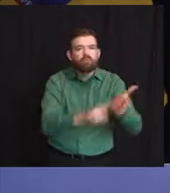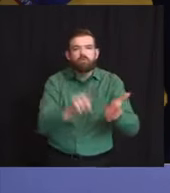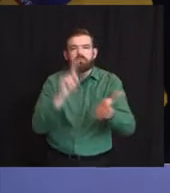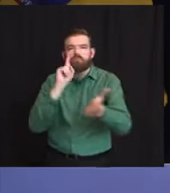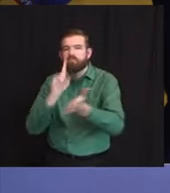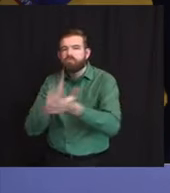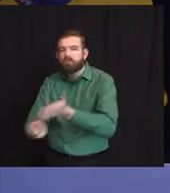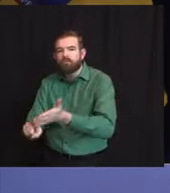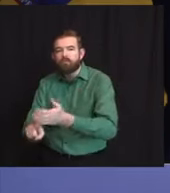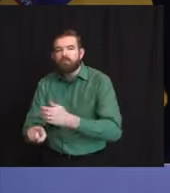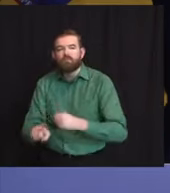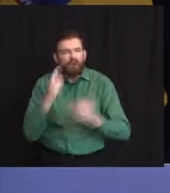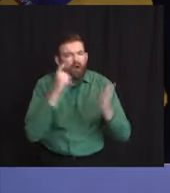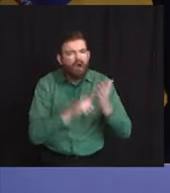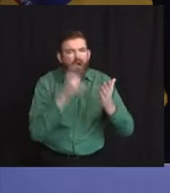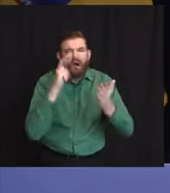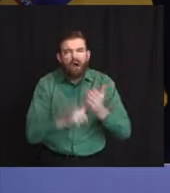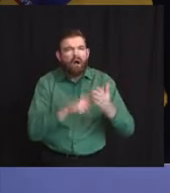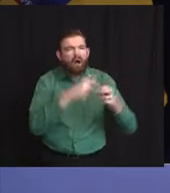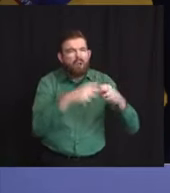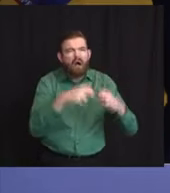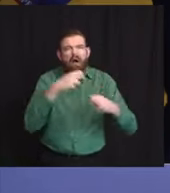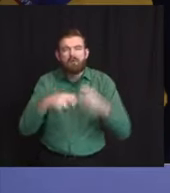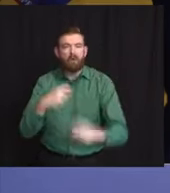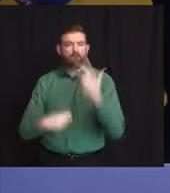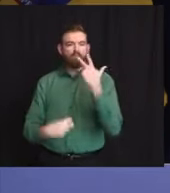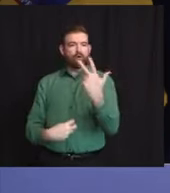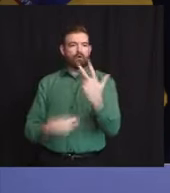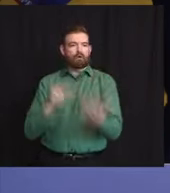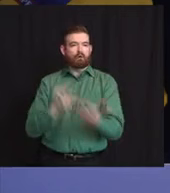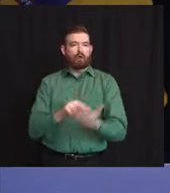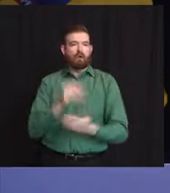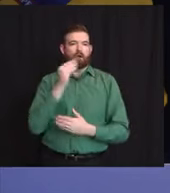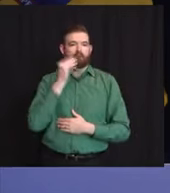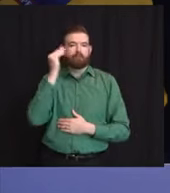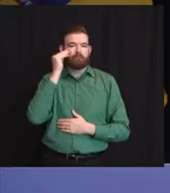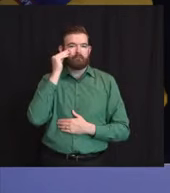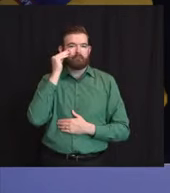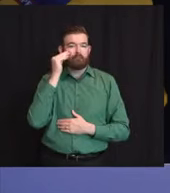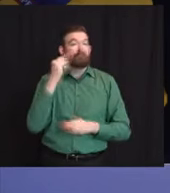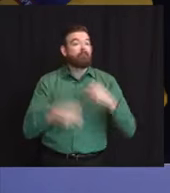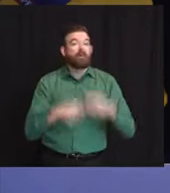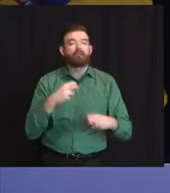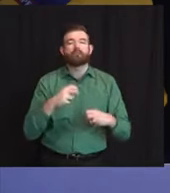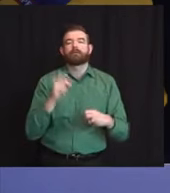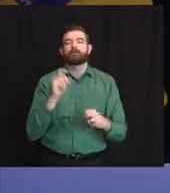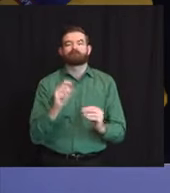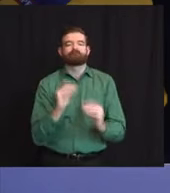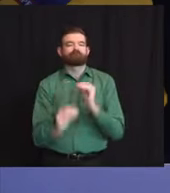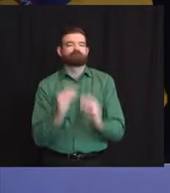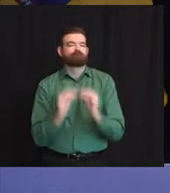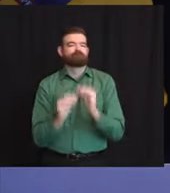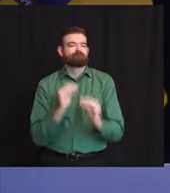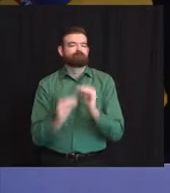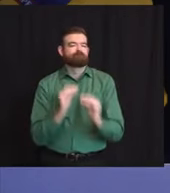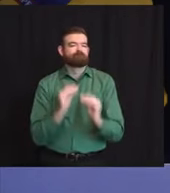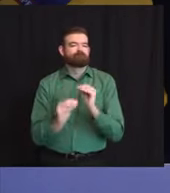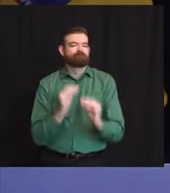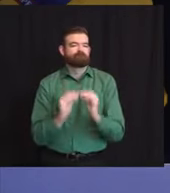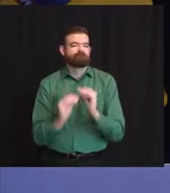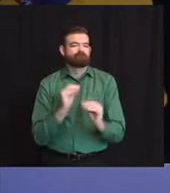facilities, requiring them to hire consultants for infection control, nursing, and administrative